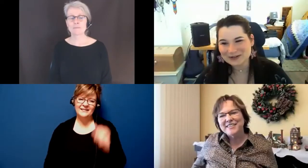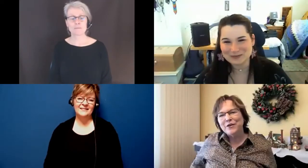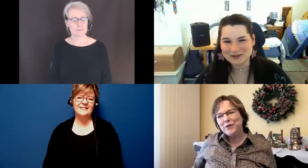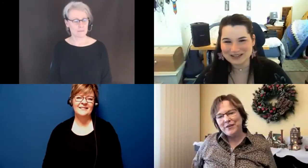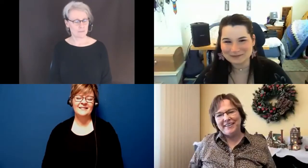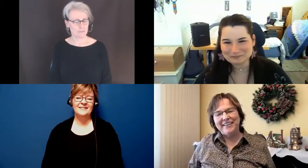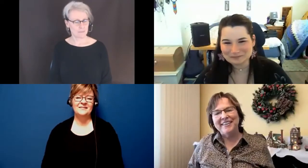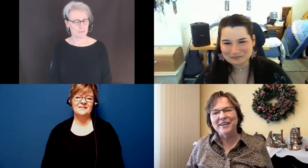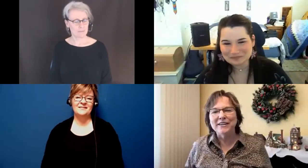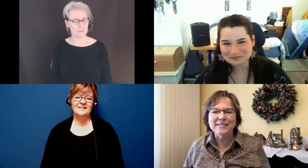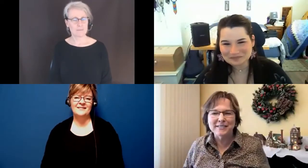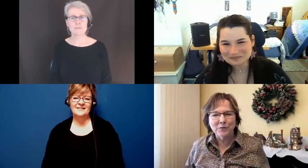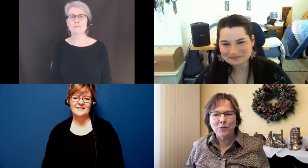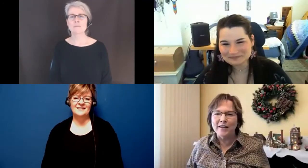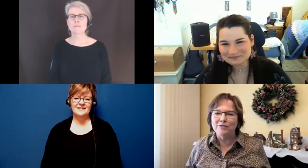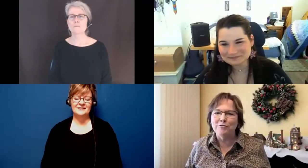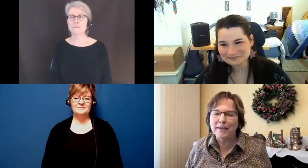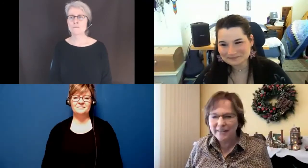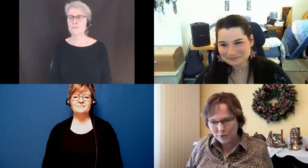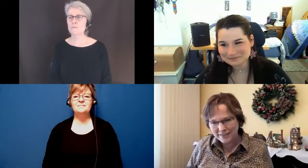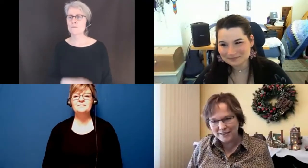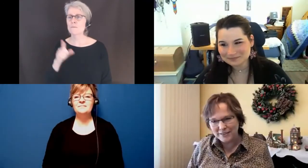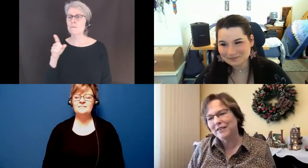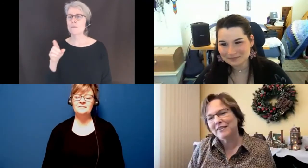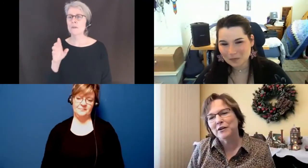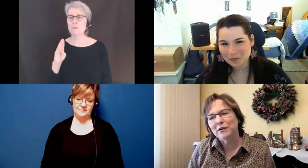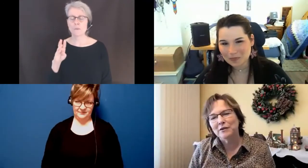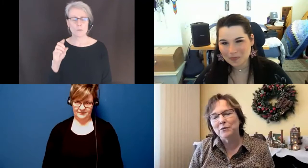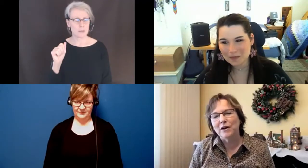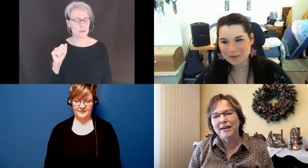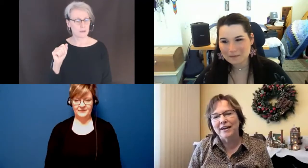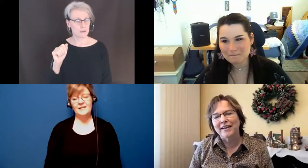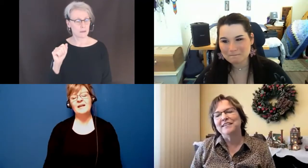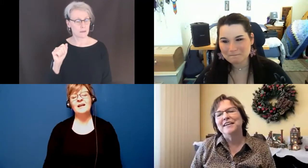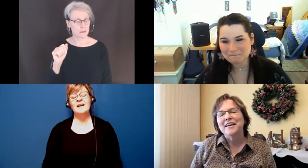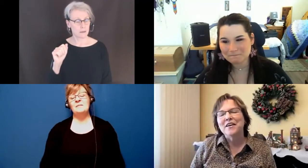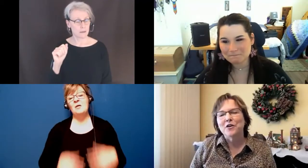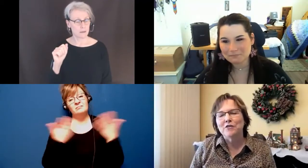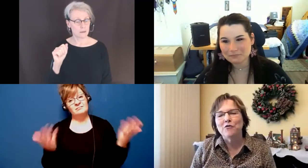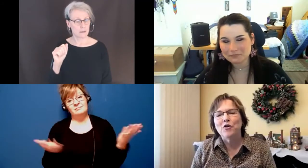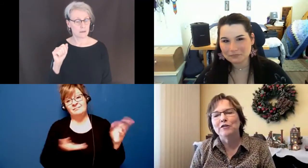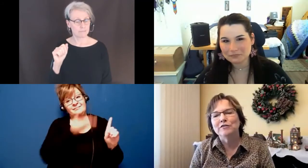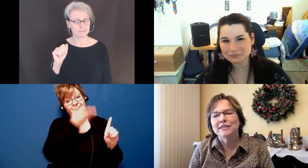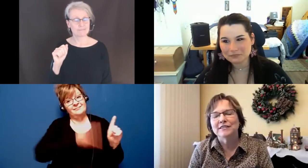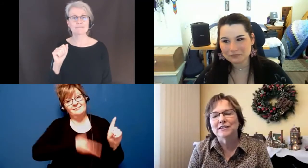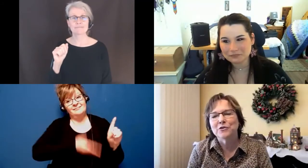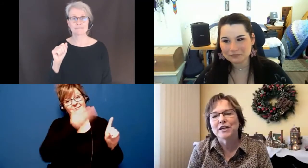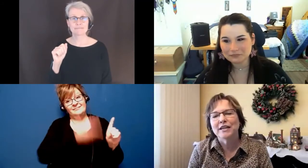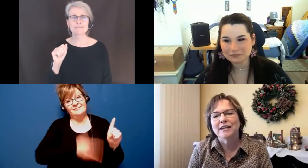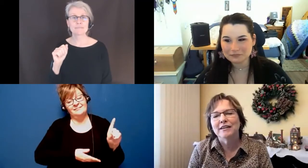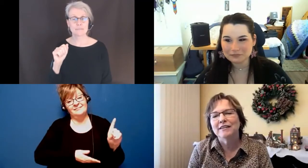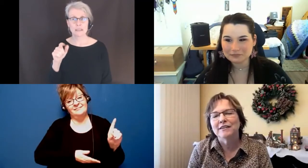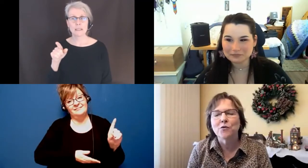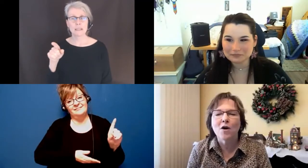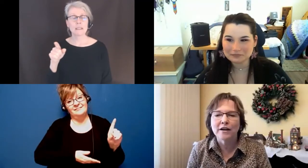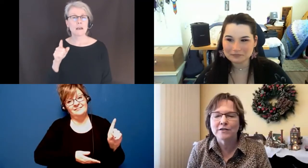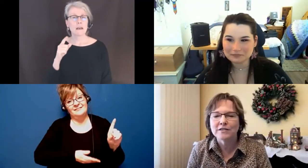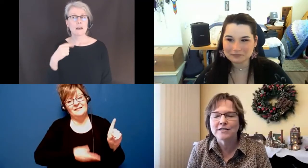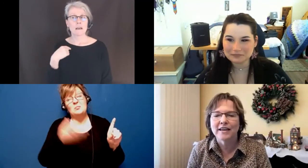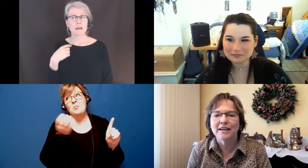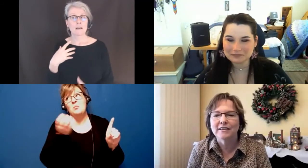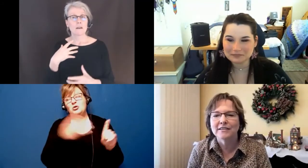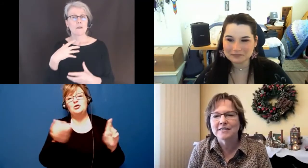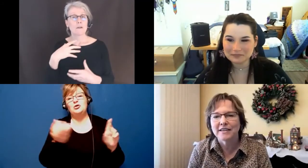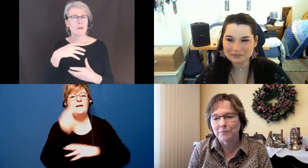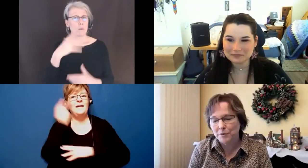That's So, great, Brenda. There's one of many reasons right there why I got involved in creating the